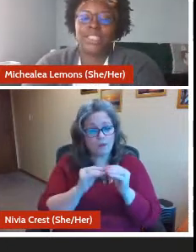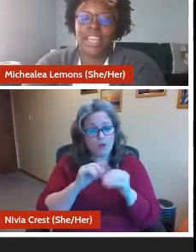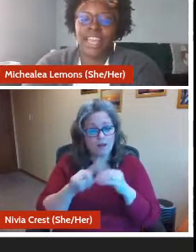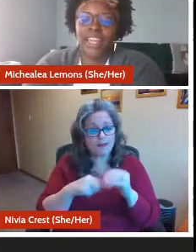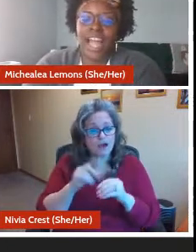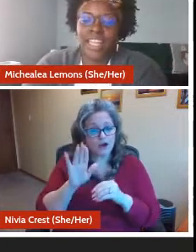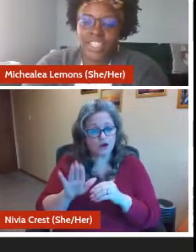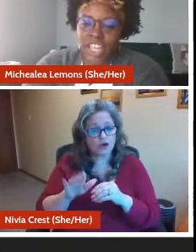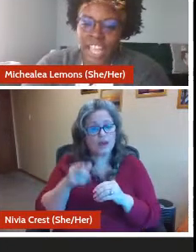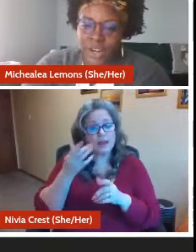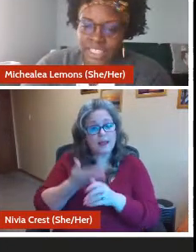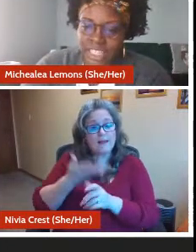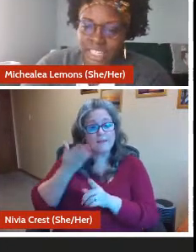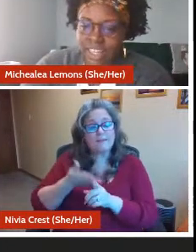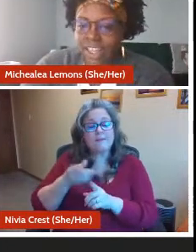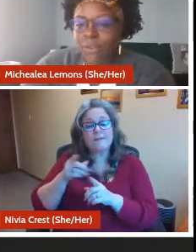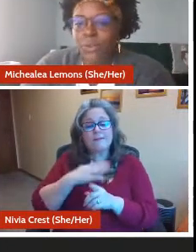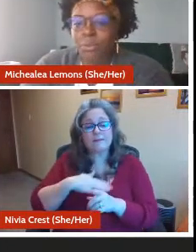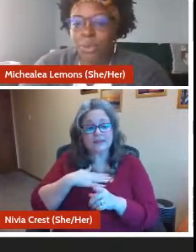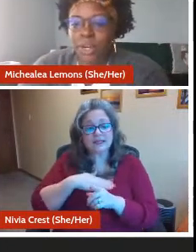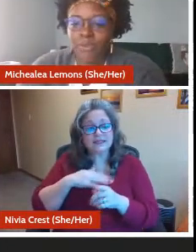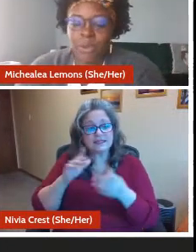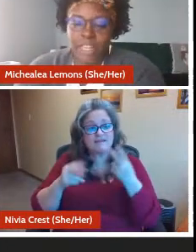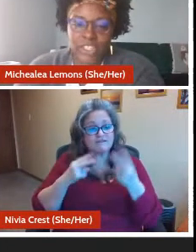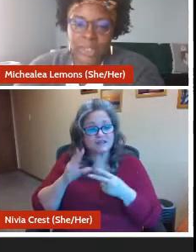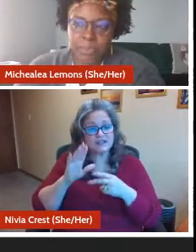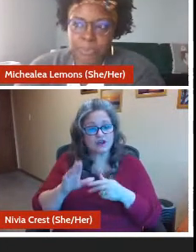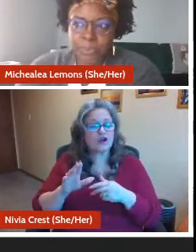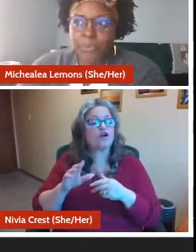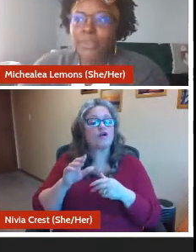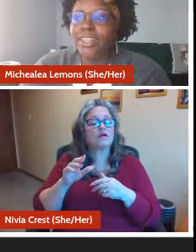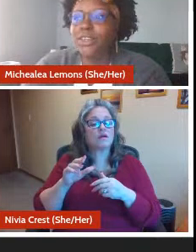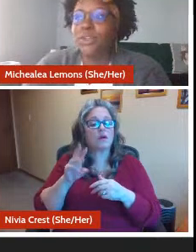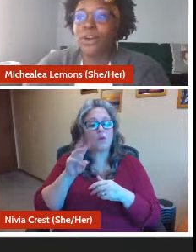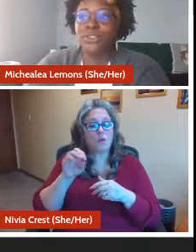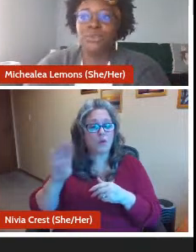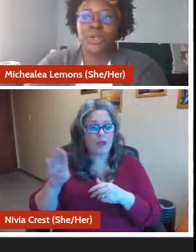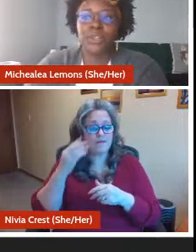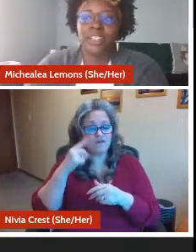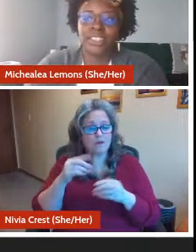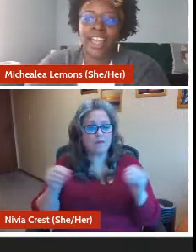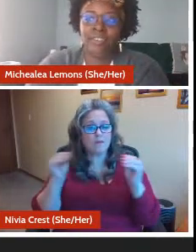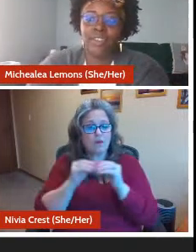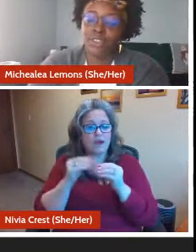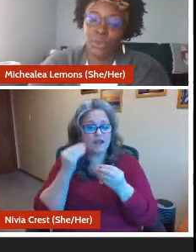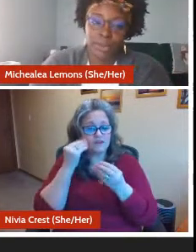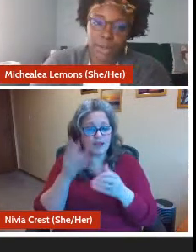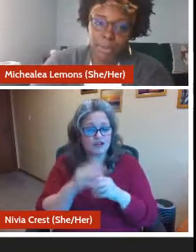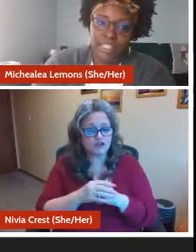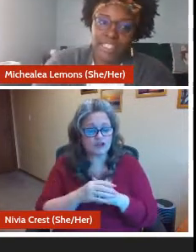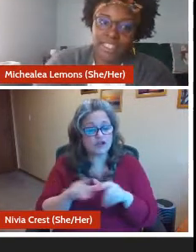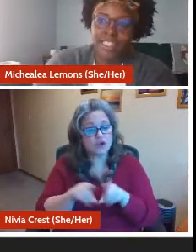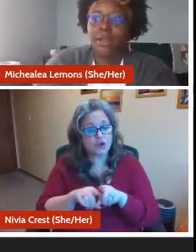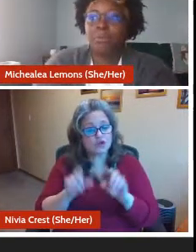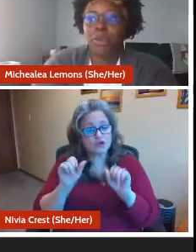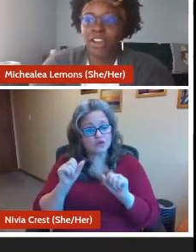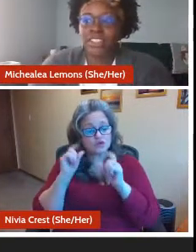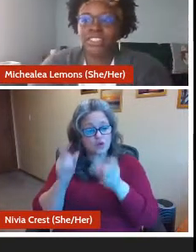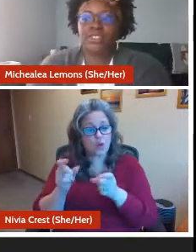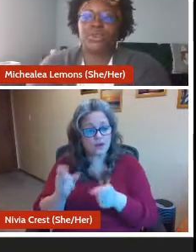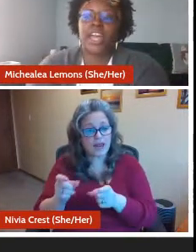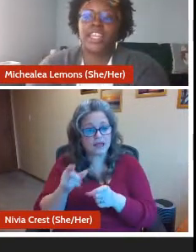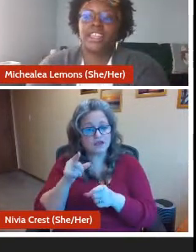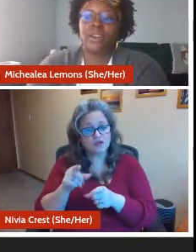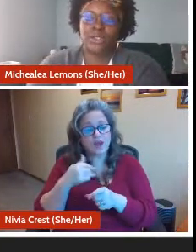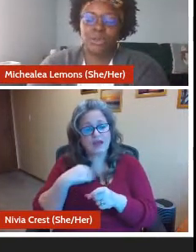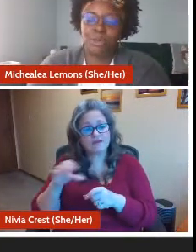her website at Aisha Harrison for more information. You can also donate to have another one of her pieces